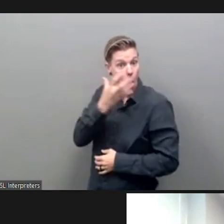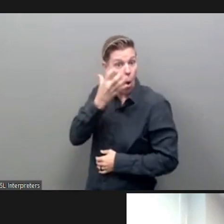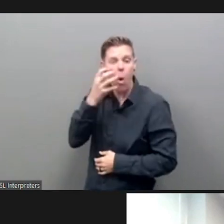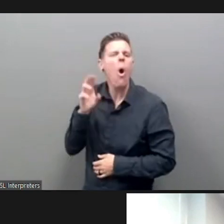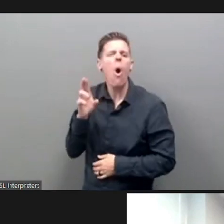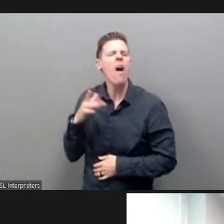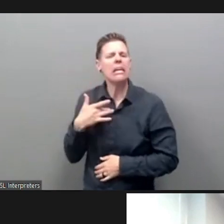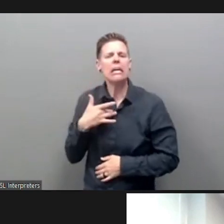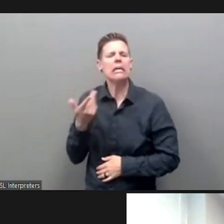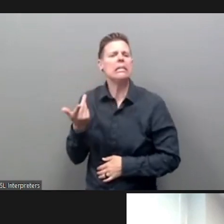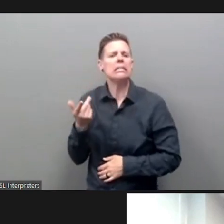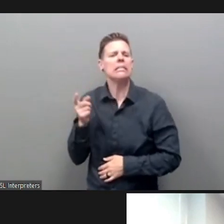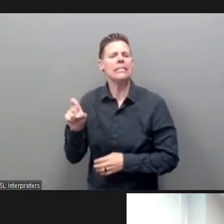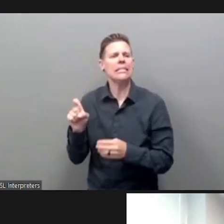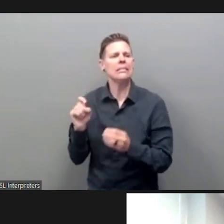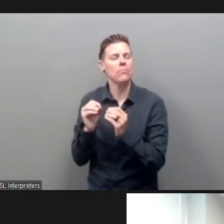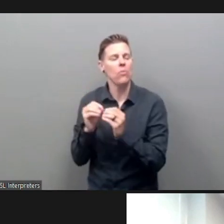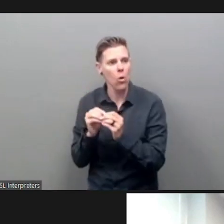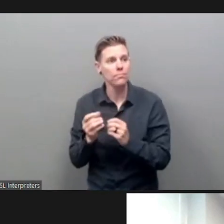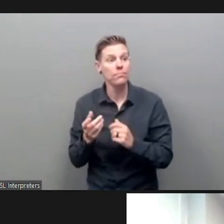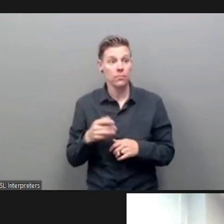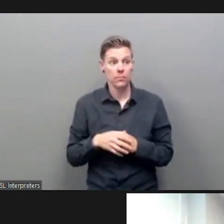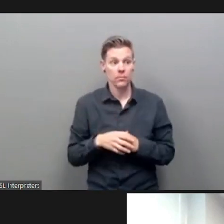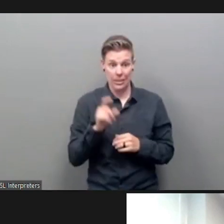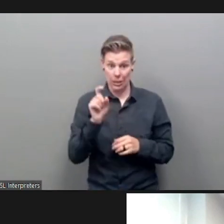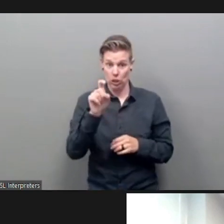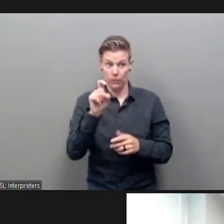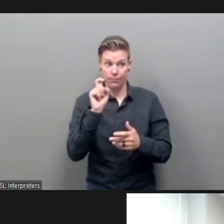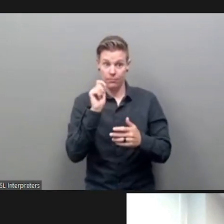back? Great. Yeah,